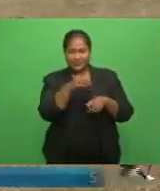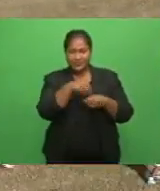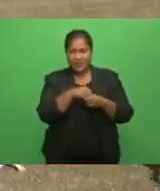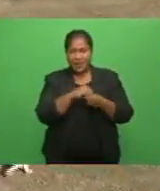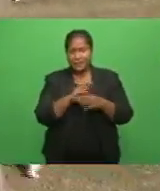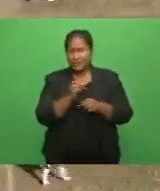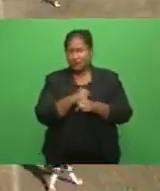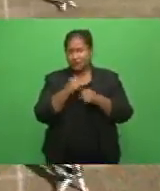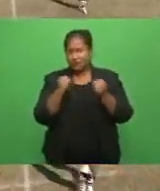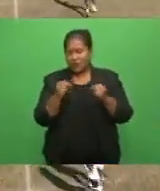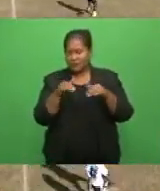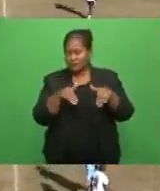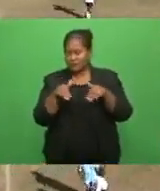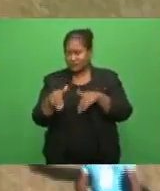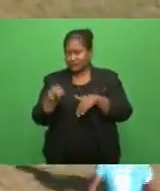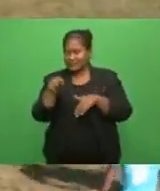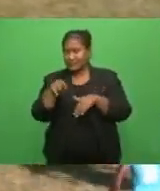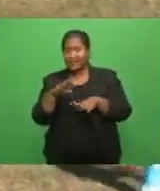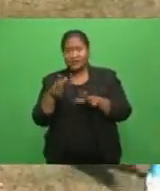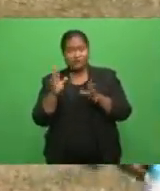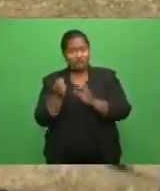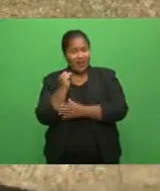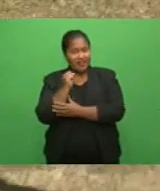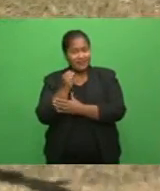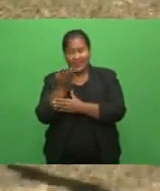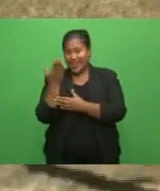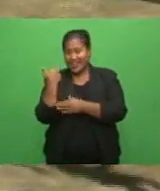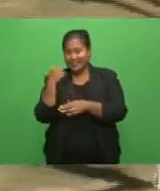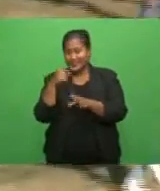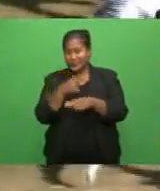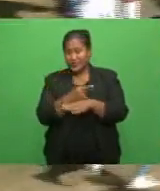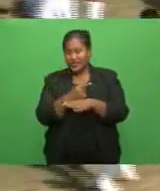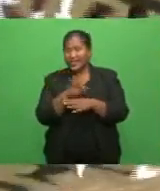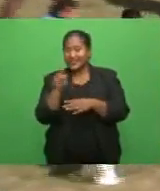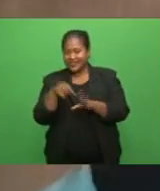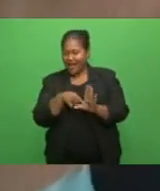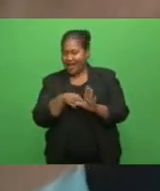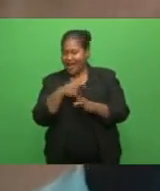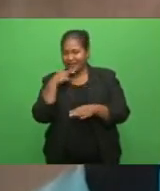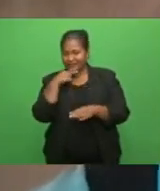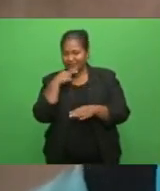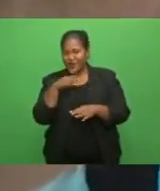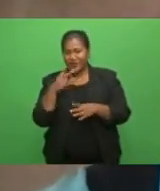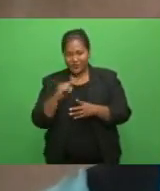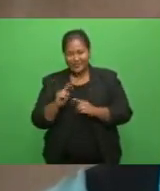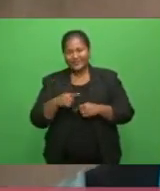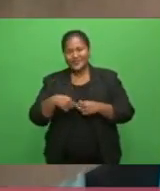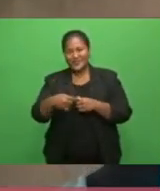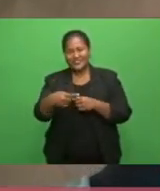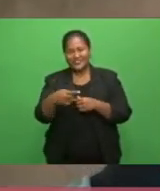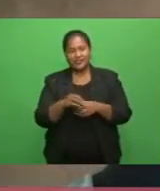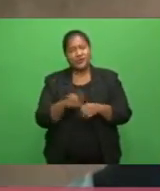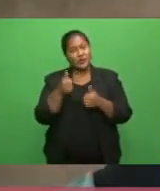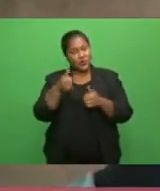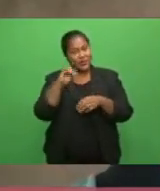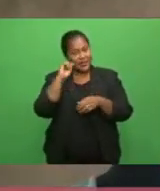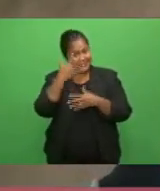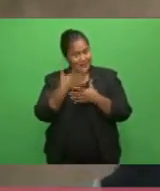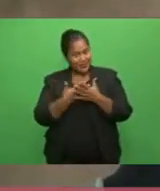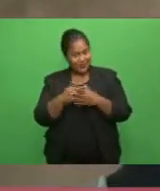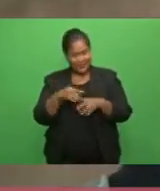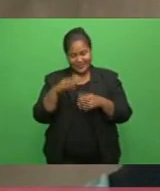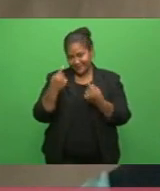maiden performance in provincial rugby last week, the youngster will surely go a long way. It was a very good experience playing against